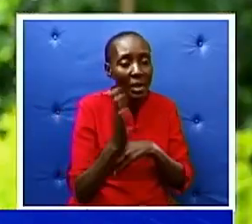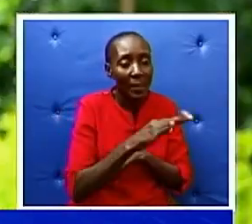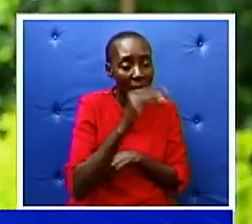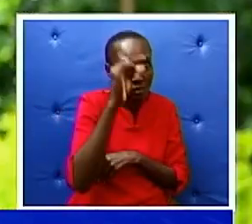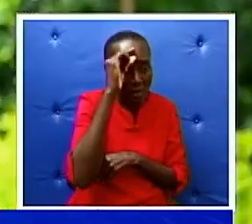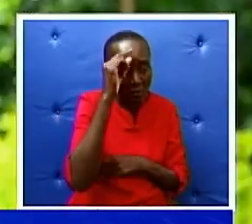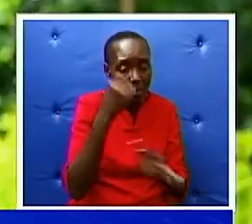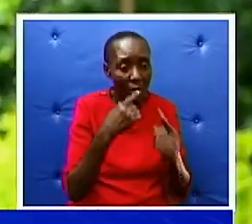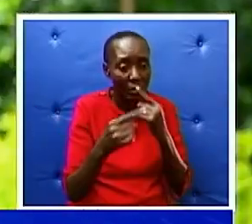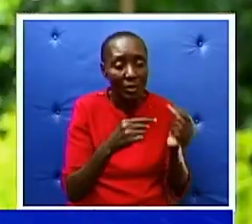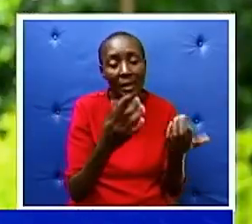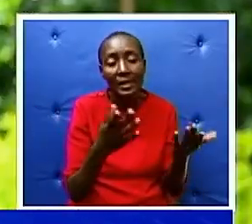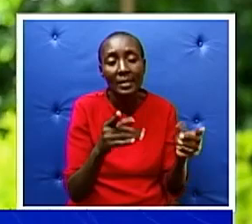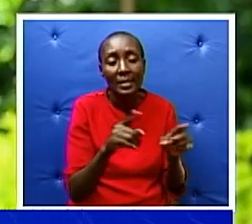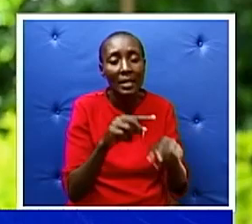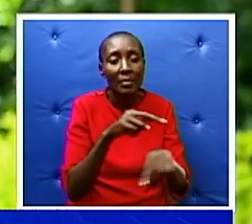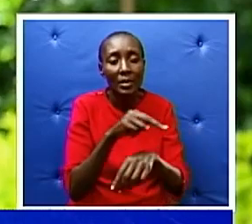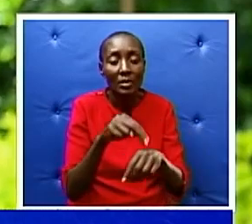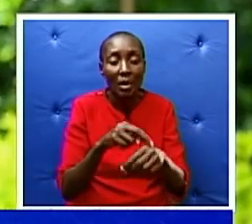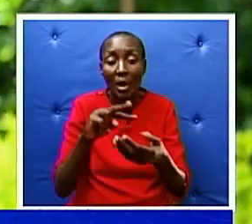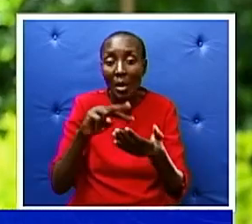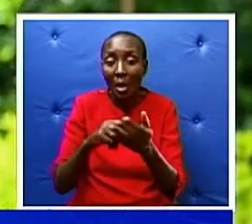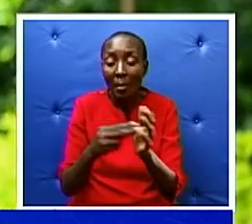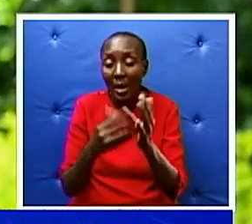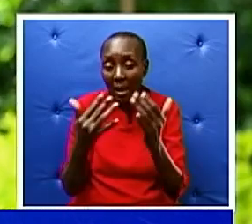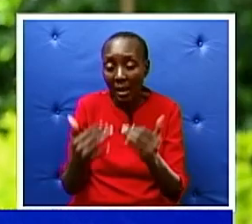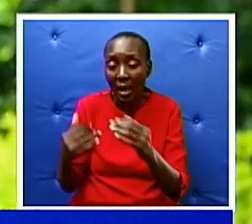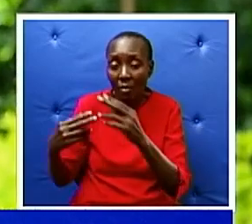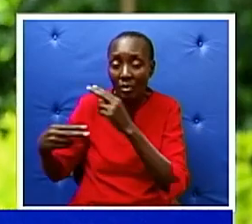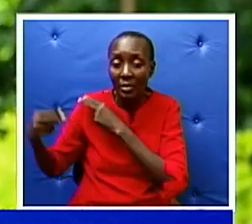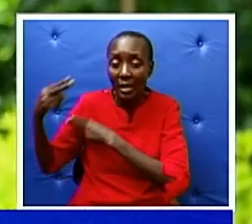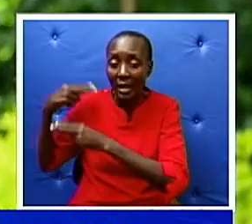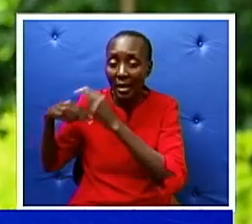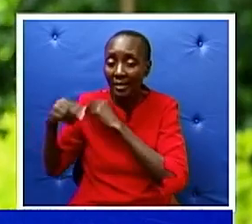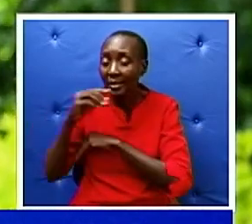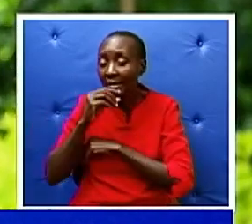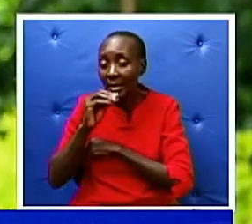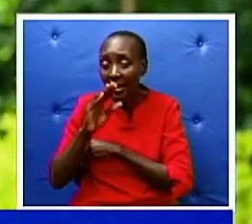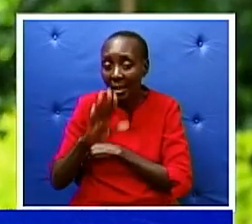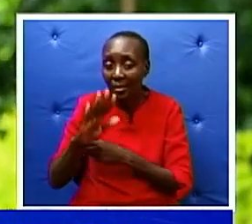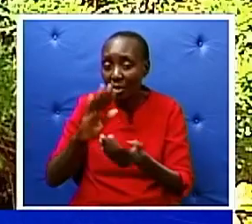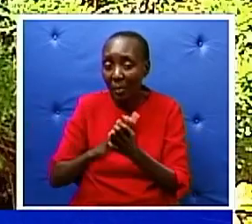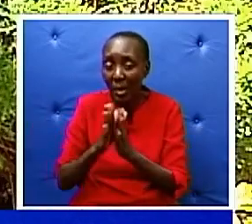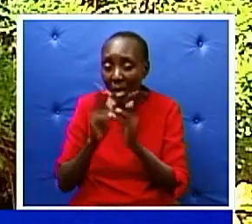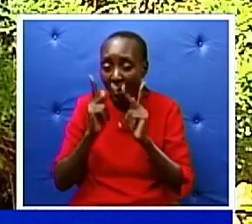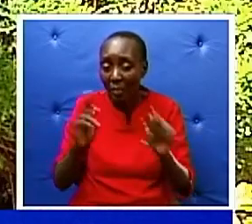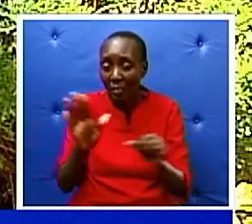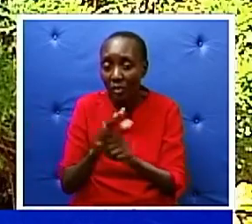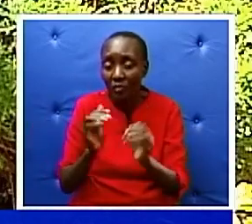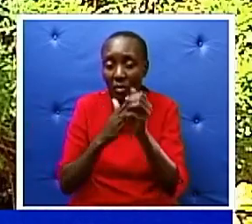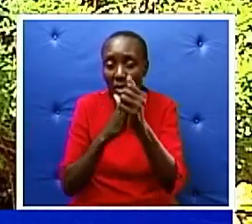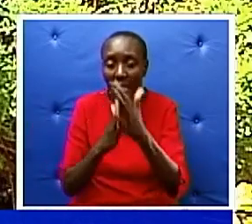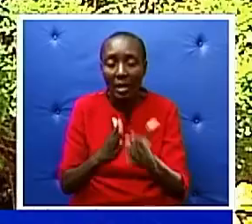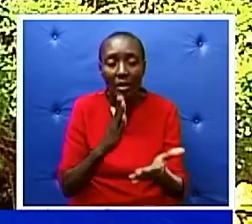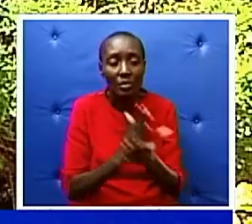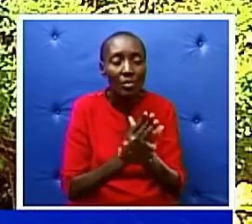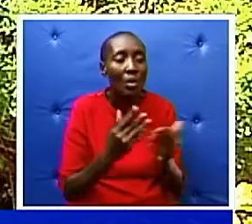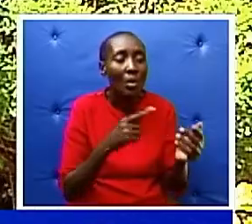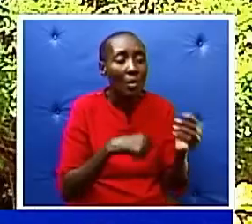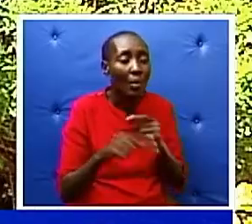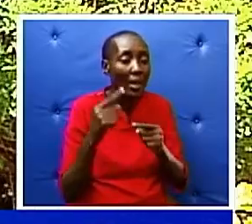see, this as part of his legacy, that he is more peaceful leader. We have experienced the sort of